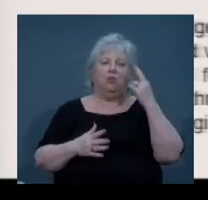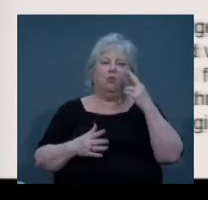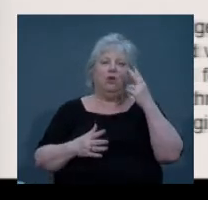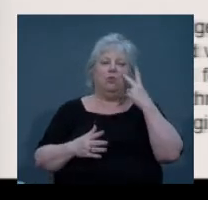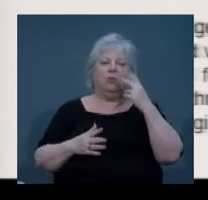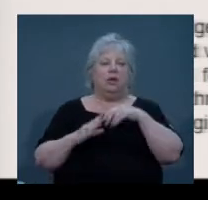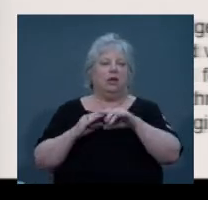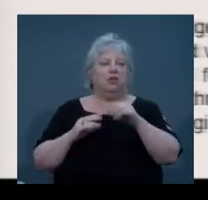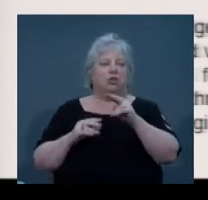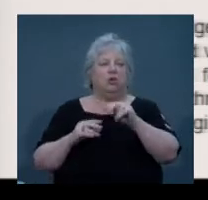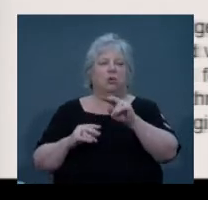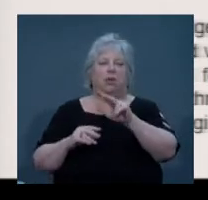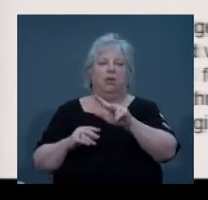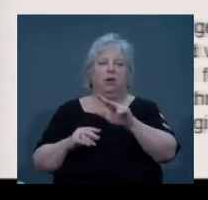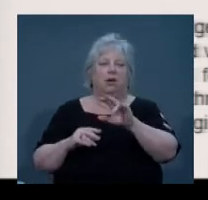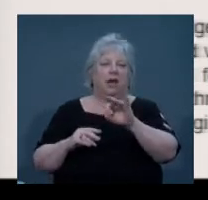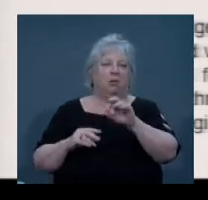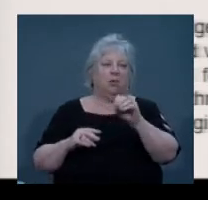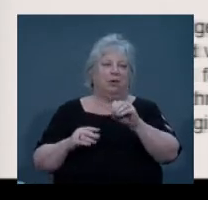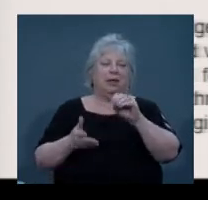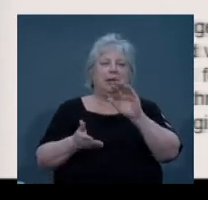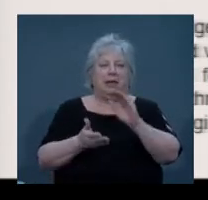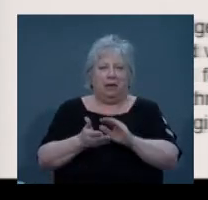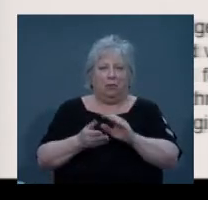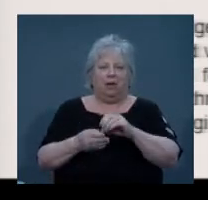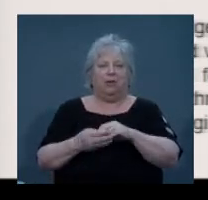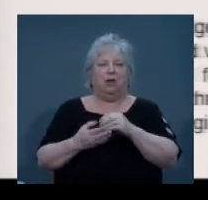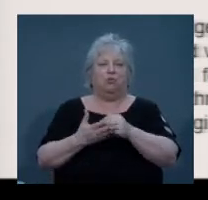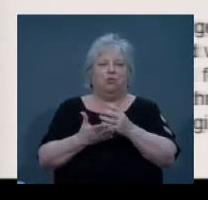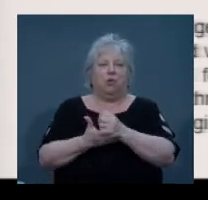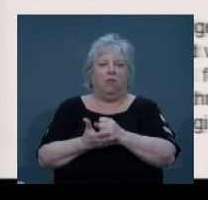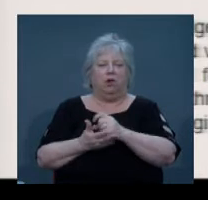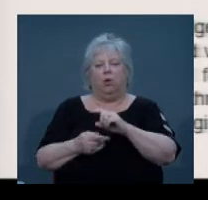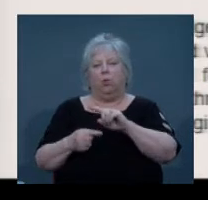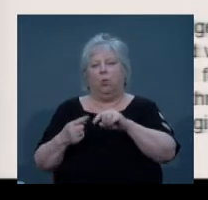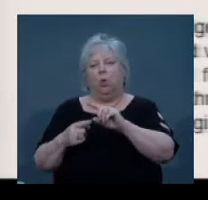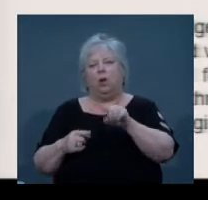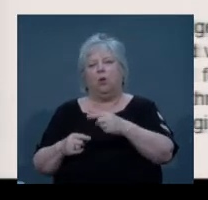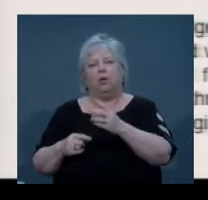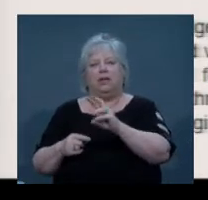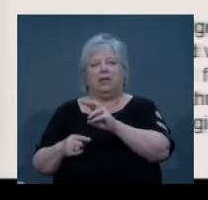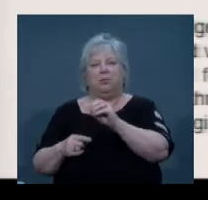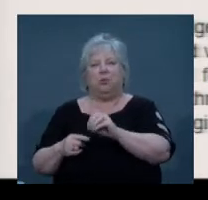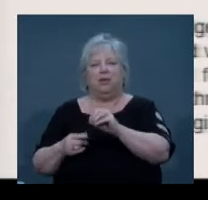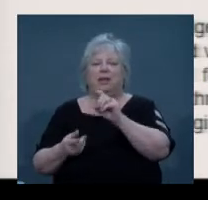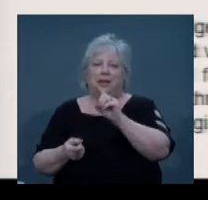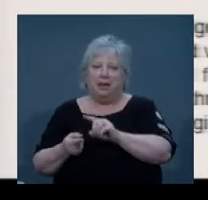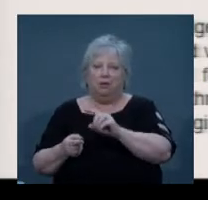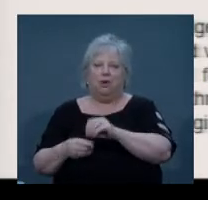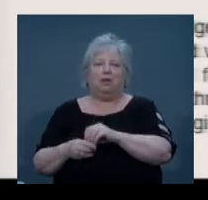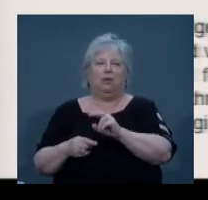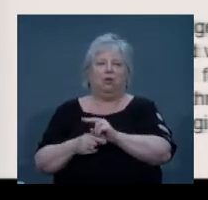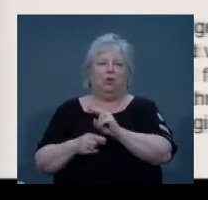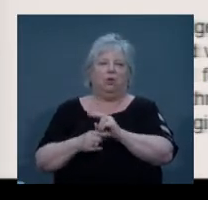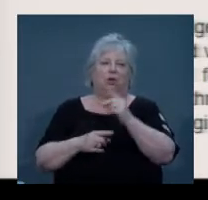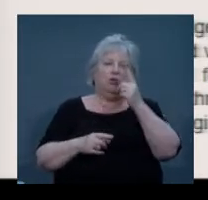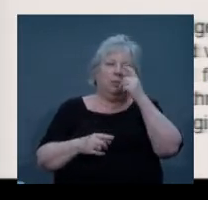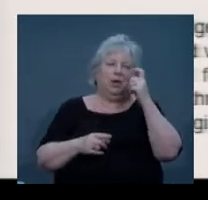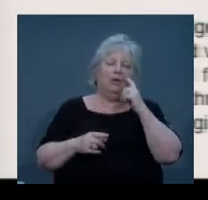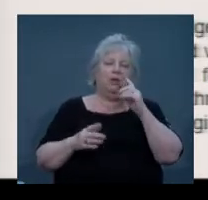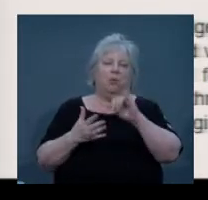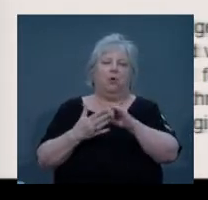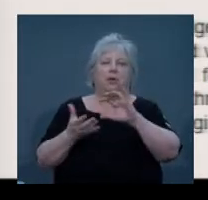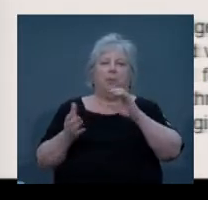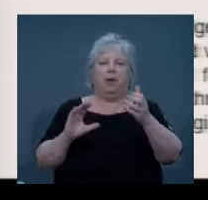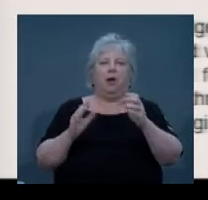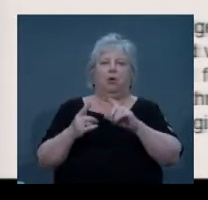a 39% decrease in revenue when there was just a 6% decrease in usage. And that's because it was compared